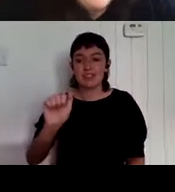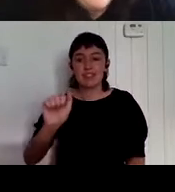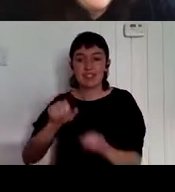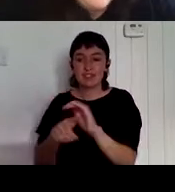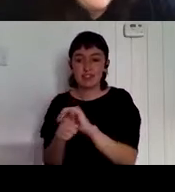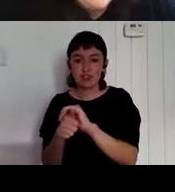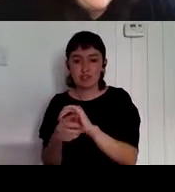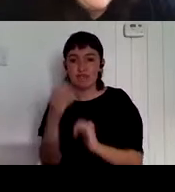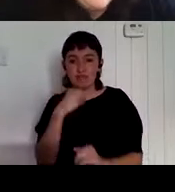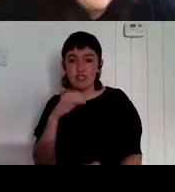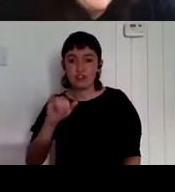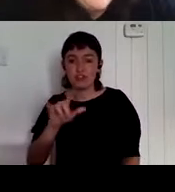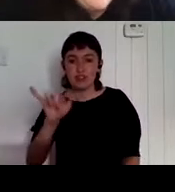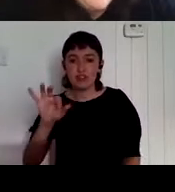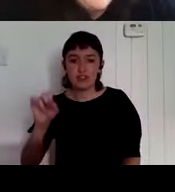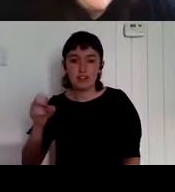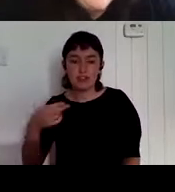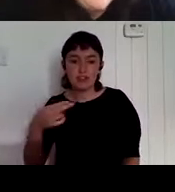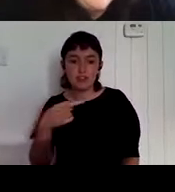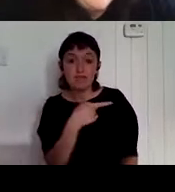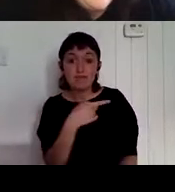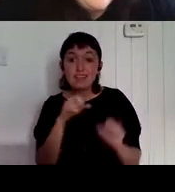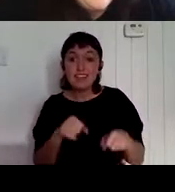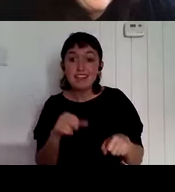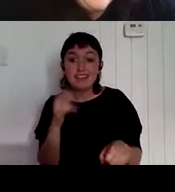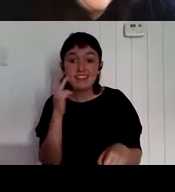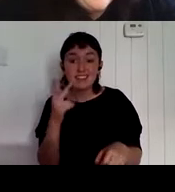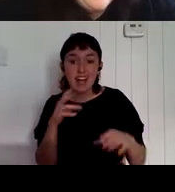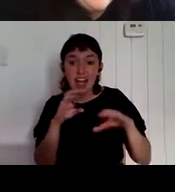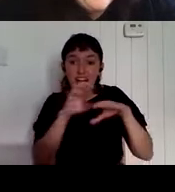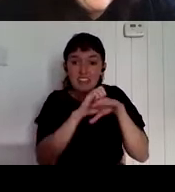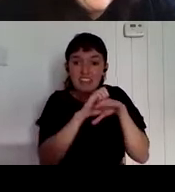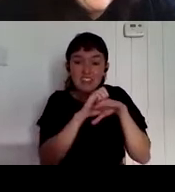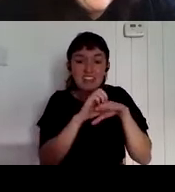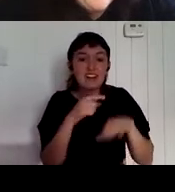And so I'm going to let you see that take a bite out of it. So this is a green sea turtle.